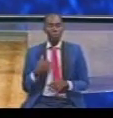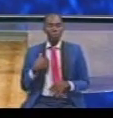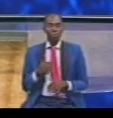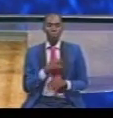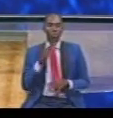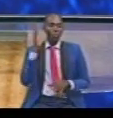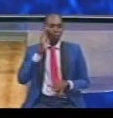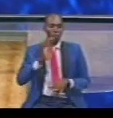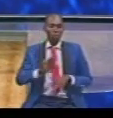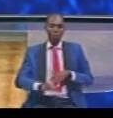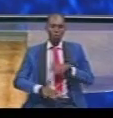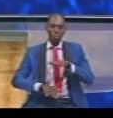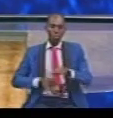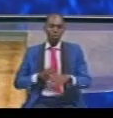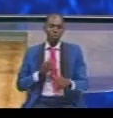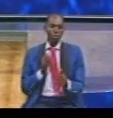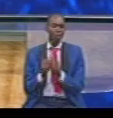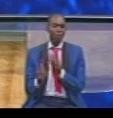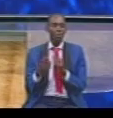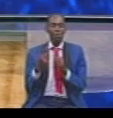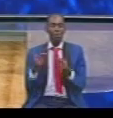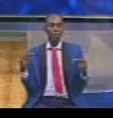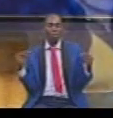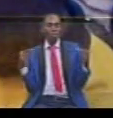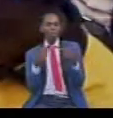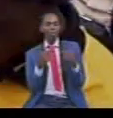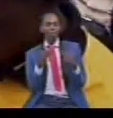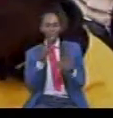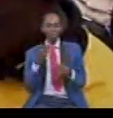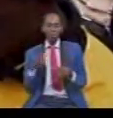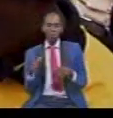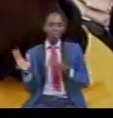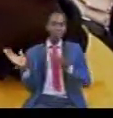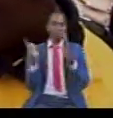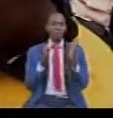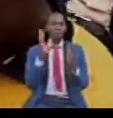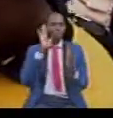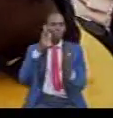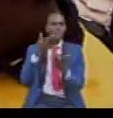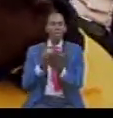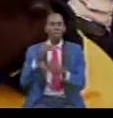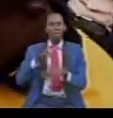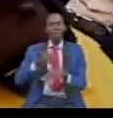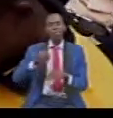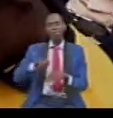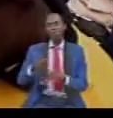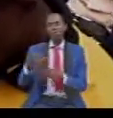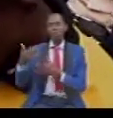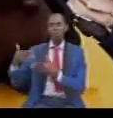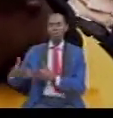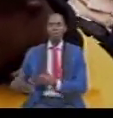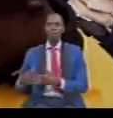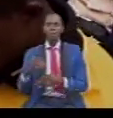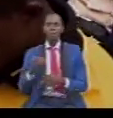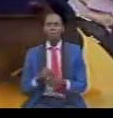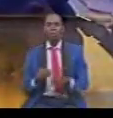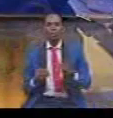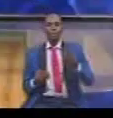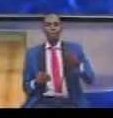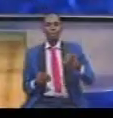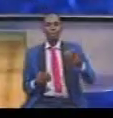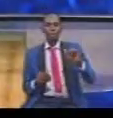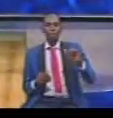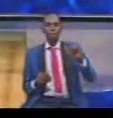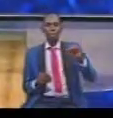the contrary wind, will get to the other side. Matthew chapter 14. In